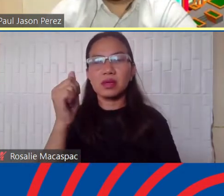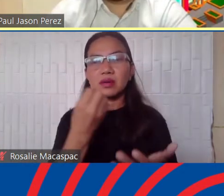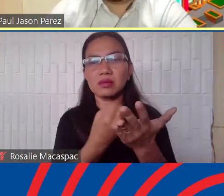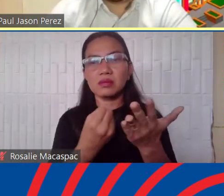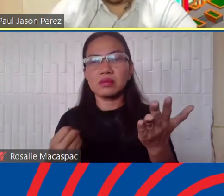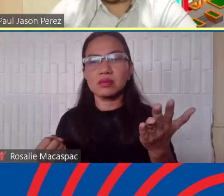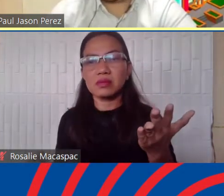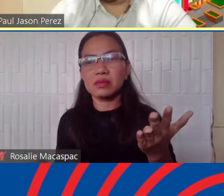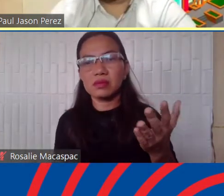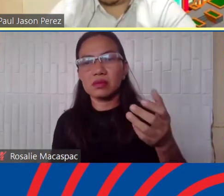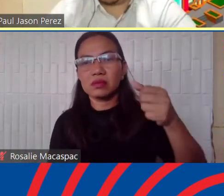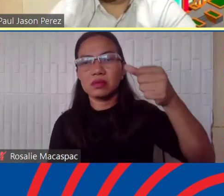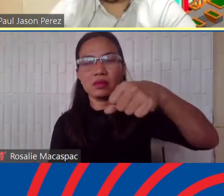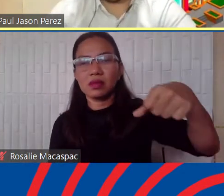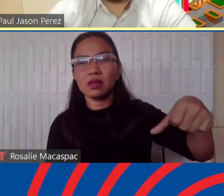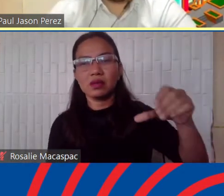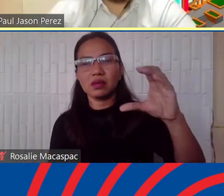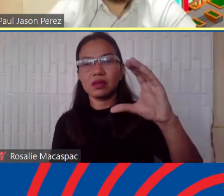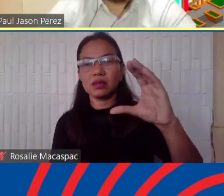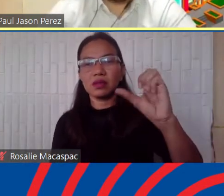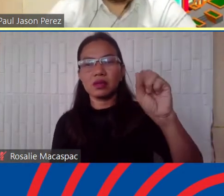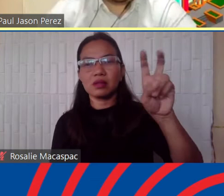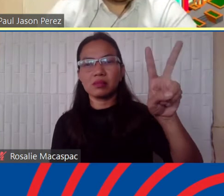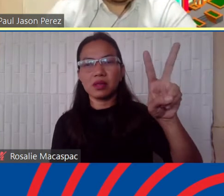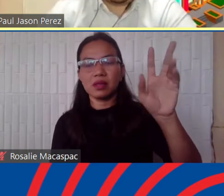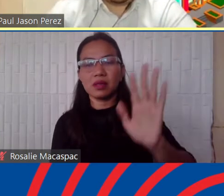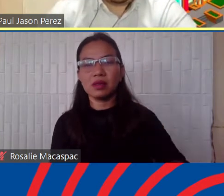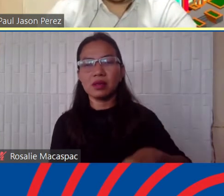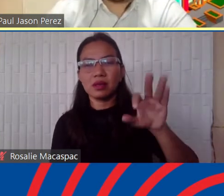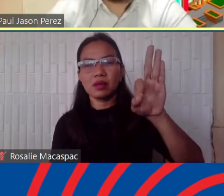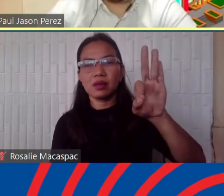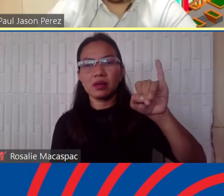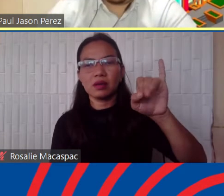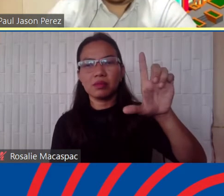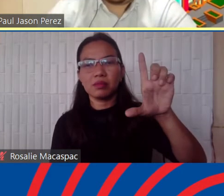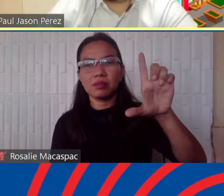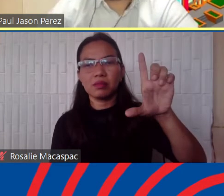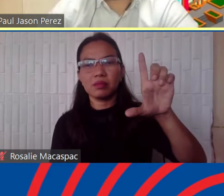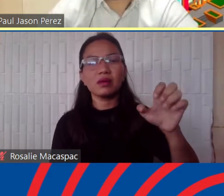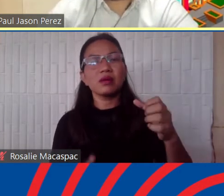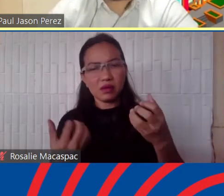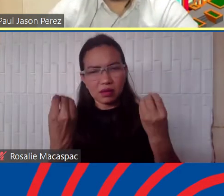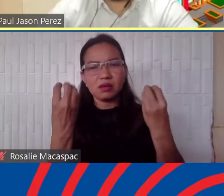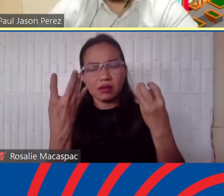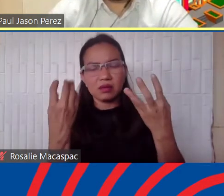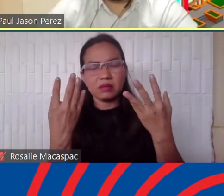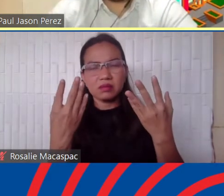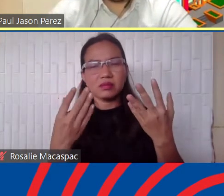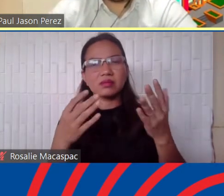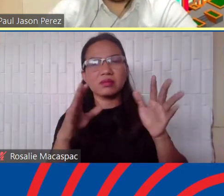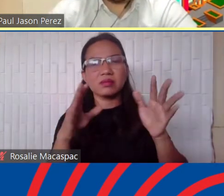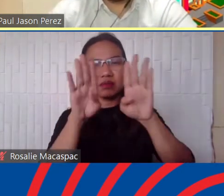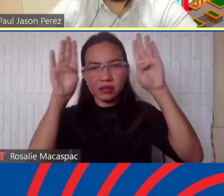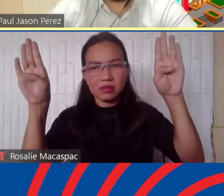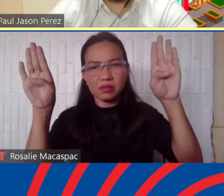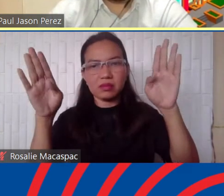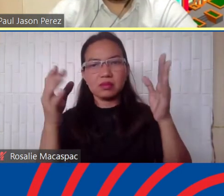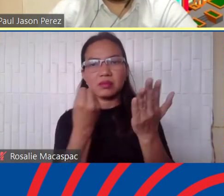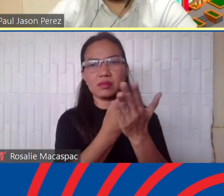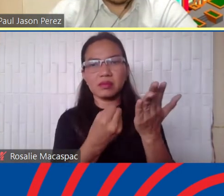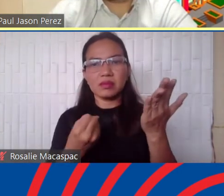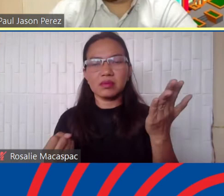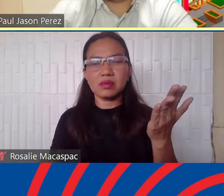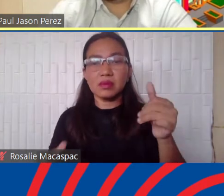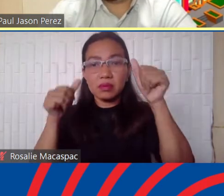in CSV files. No? So a lot of these tools are open source, no? And this is hosted in